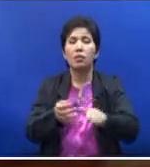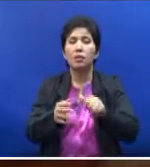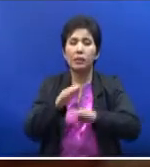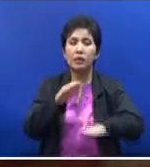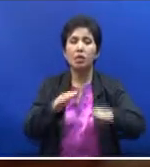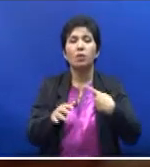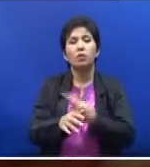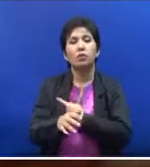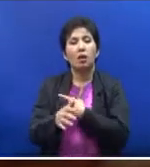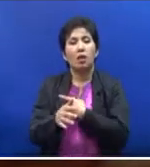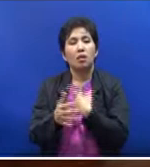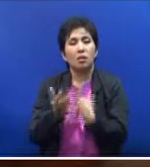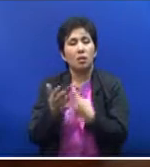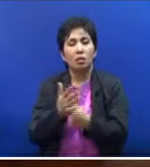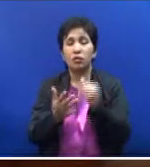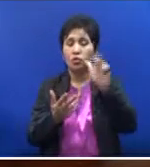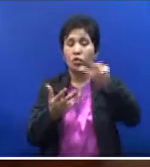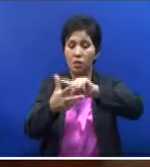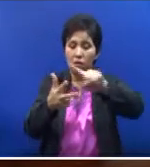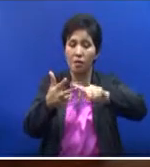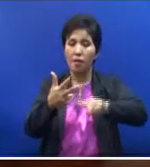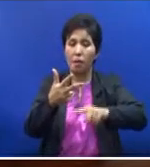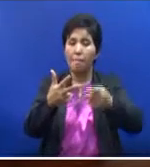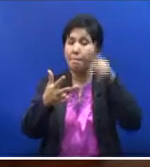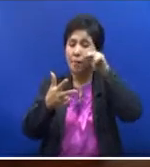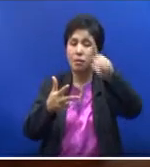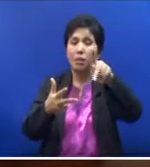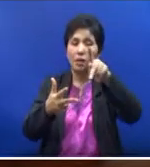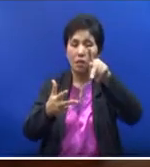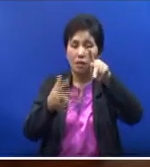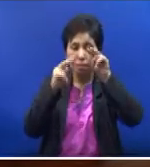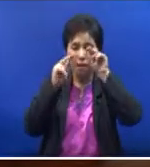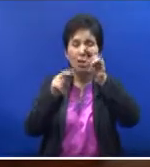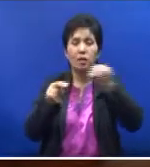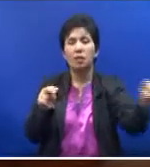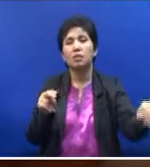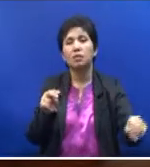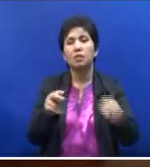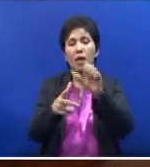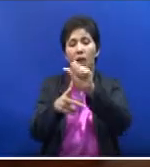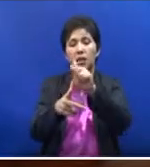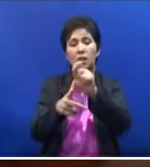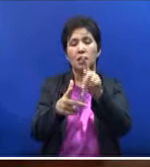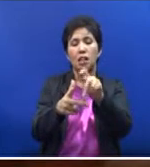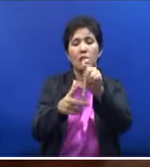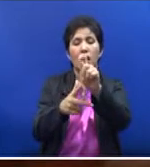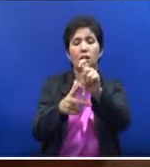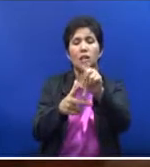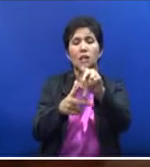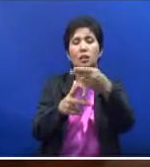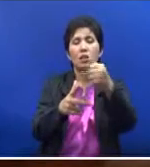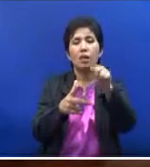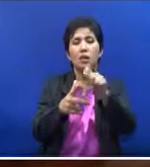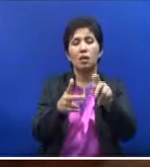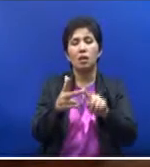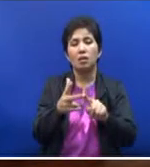discussed about the 3 perspectives: emic perspective, ethic perspective, okay, and also the other